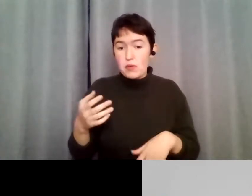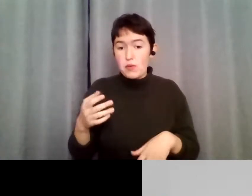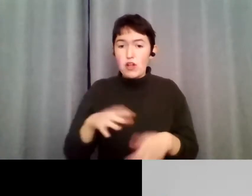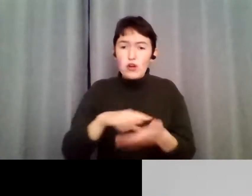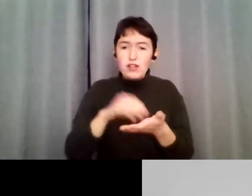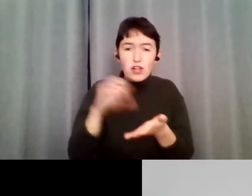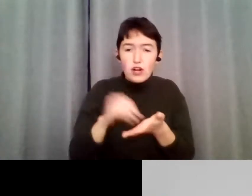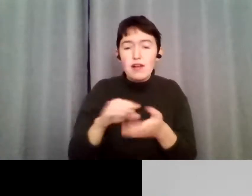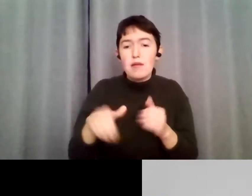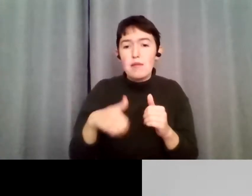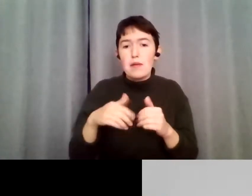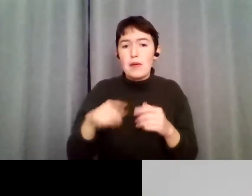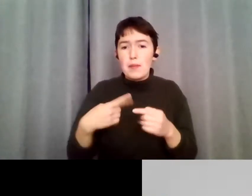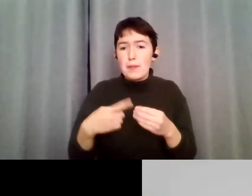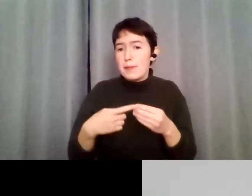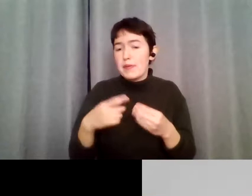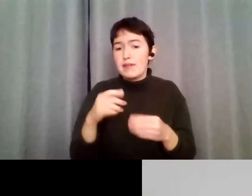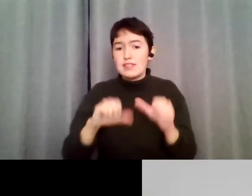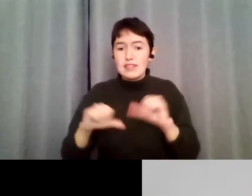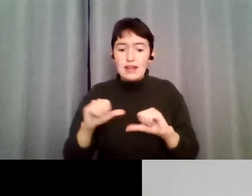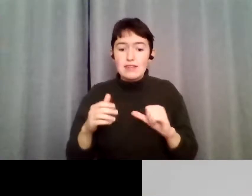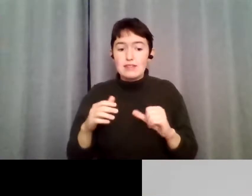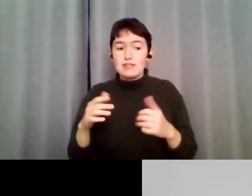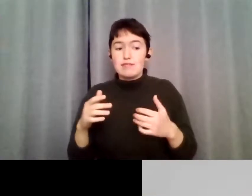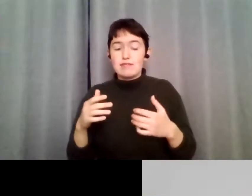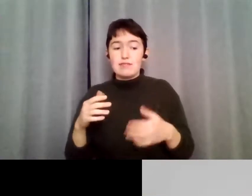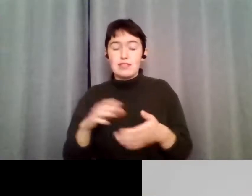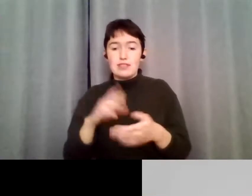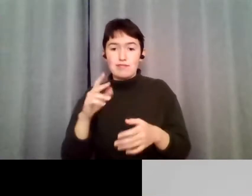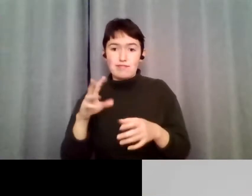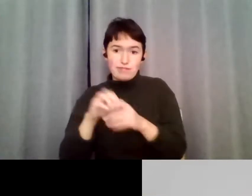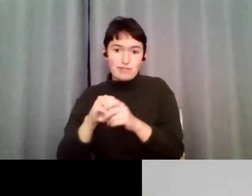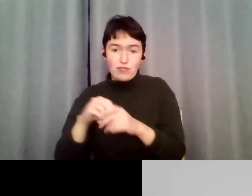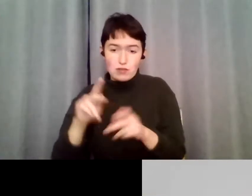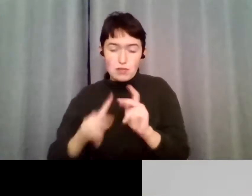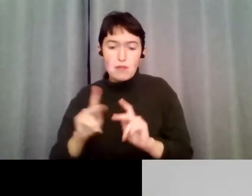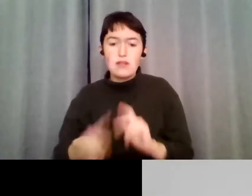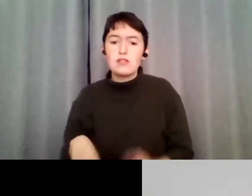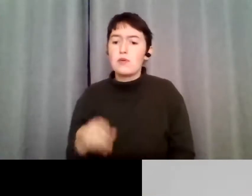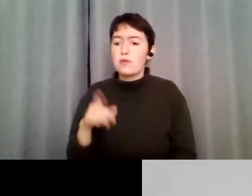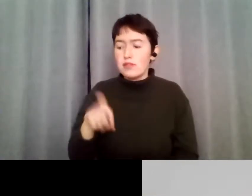is taking care of the people around you and making sure that that